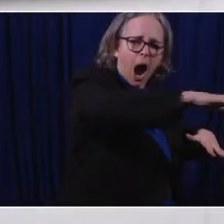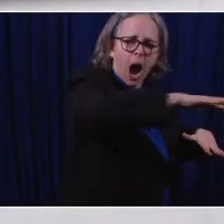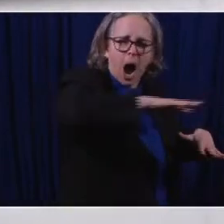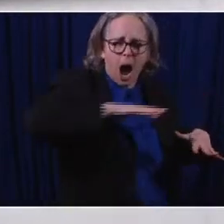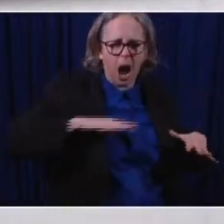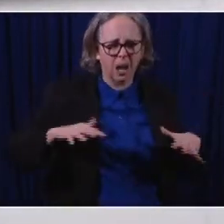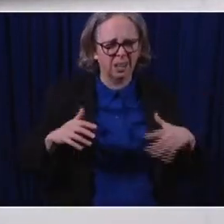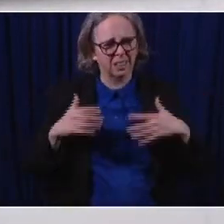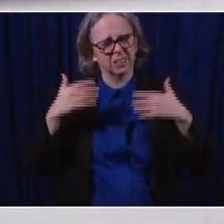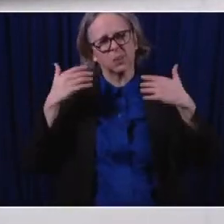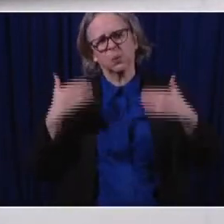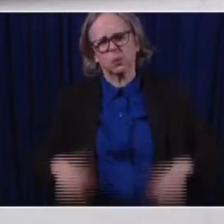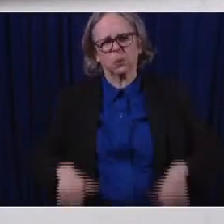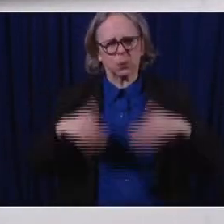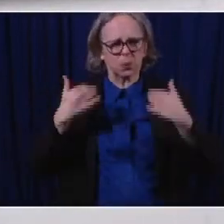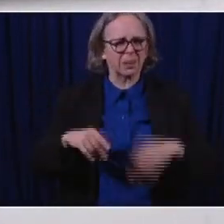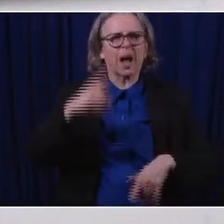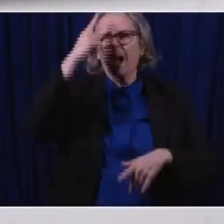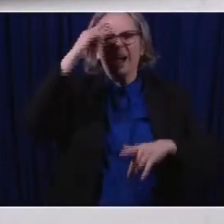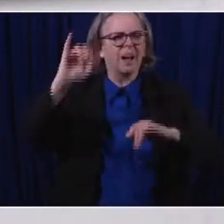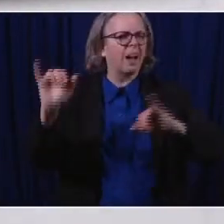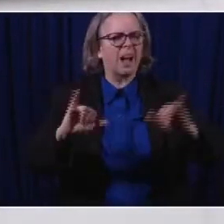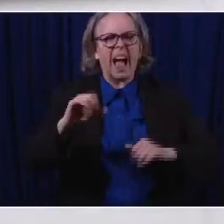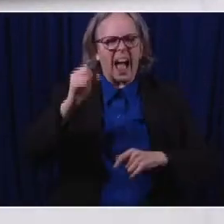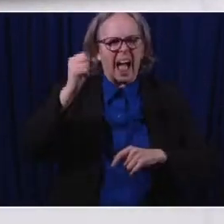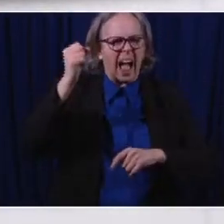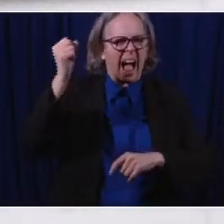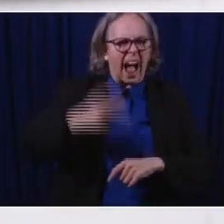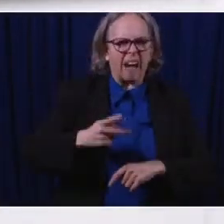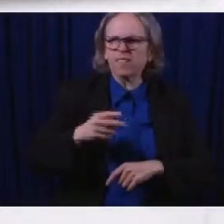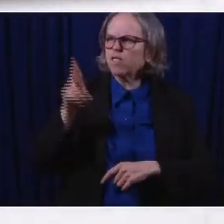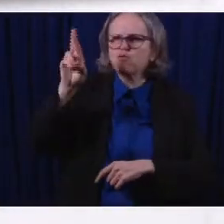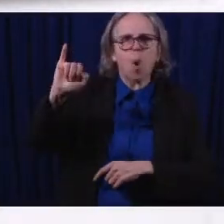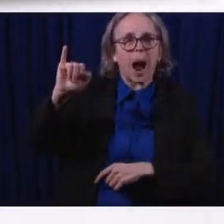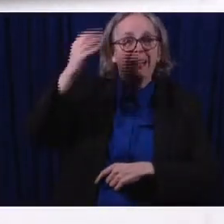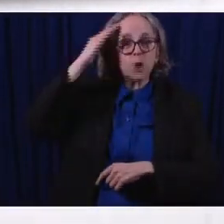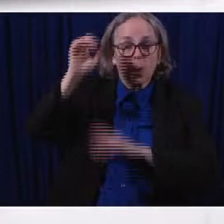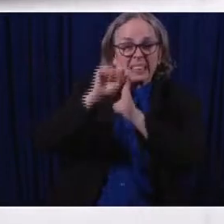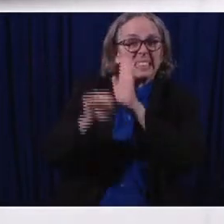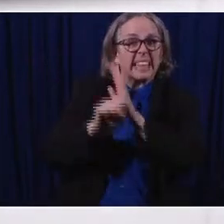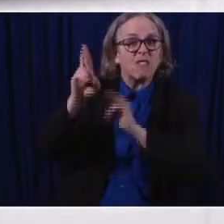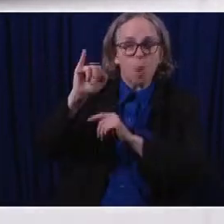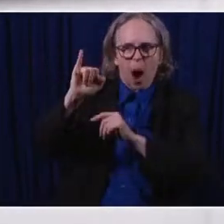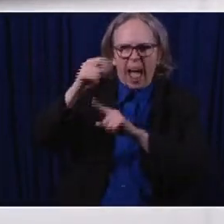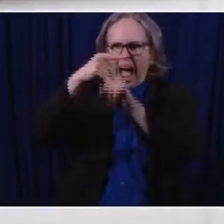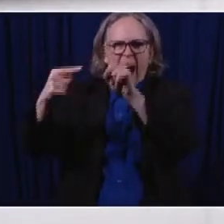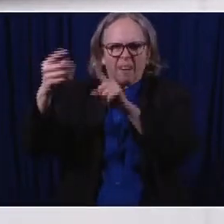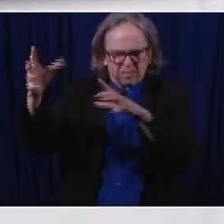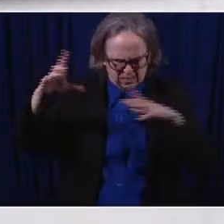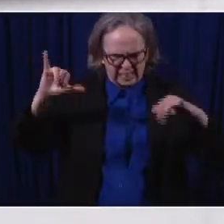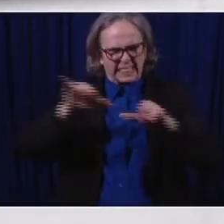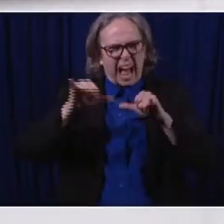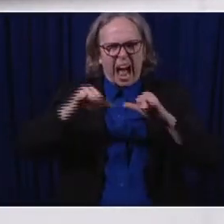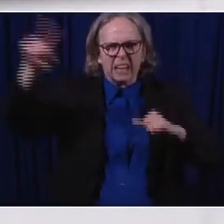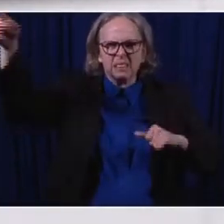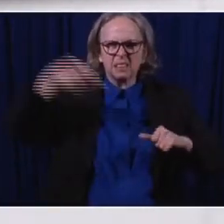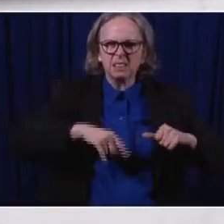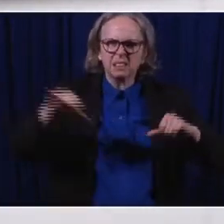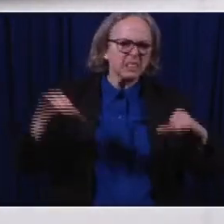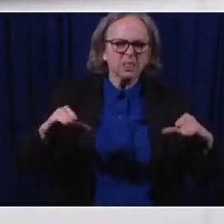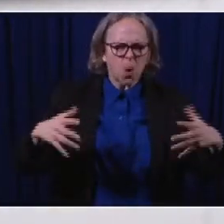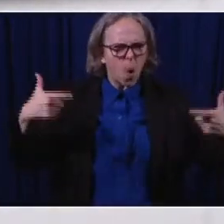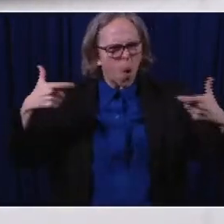So this is, this is the geography and the topography we're talking about. Very rural, very, a lot